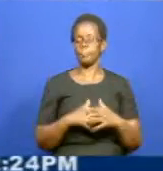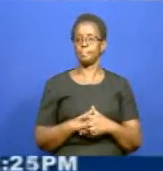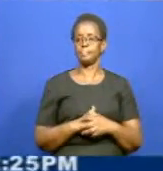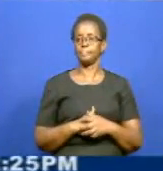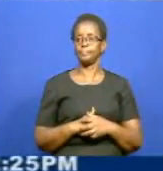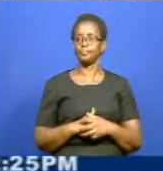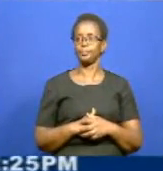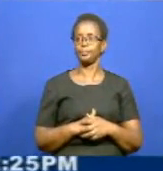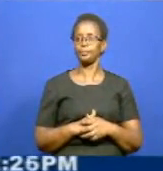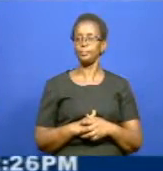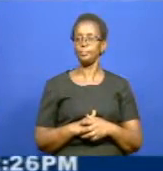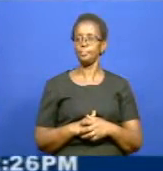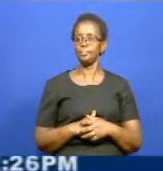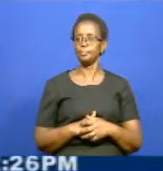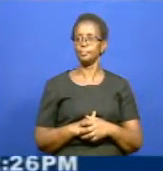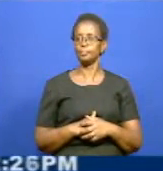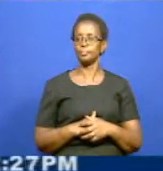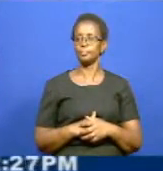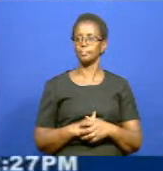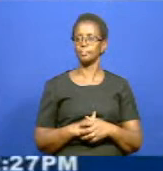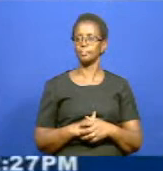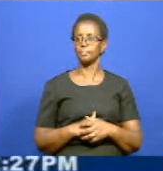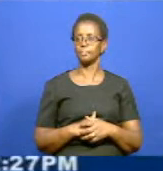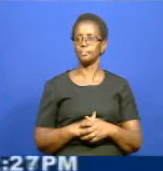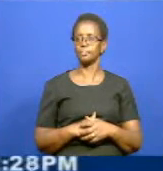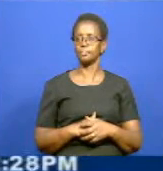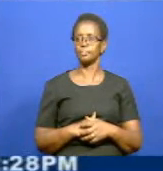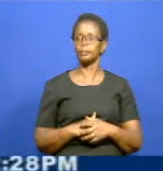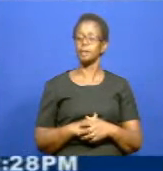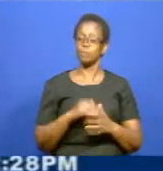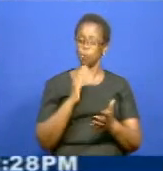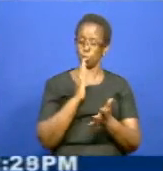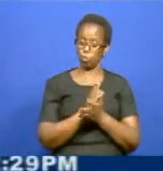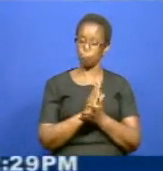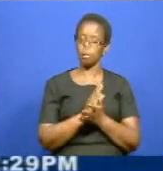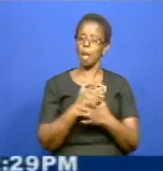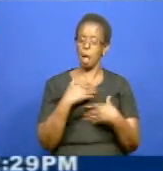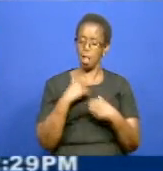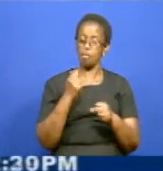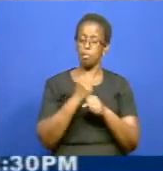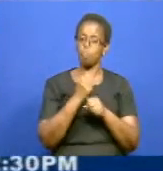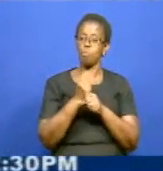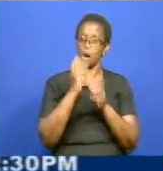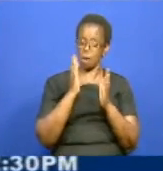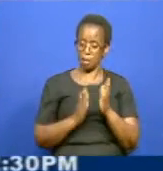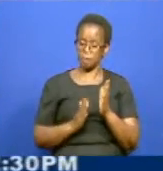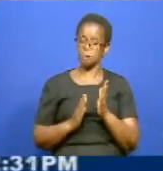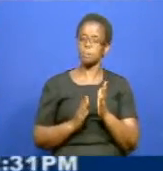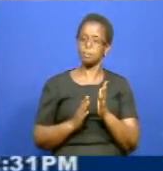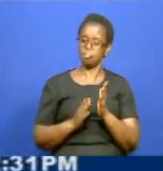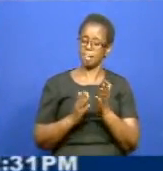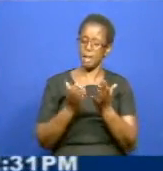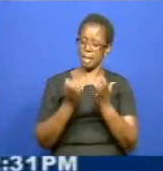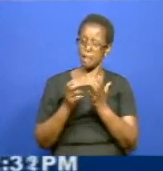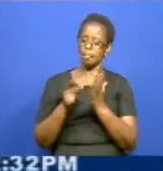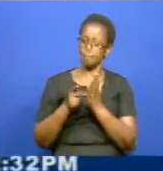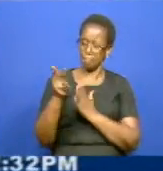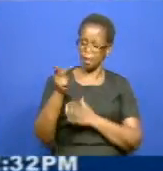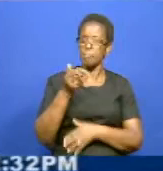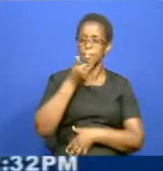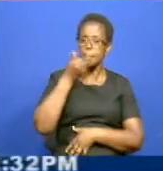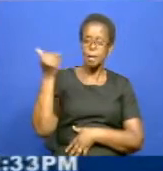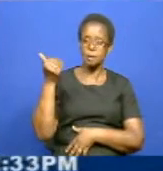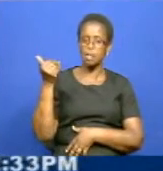are talking about, a better payment for health workers. But Honorable Speaker, even in